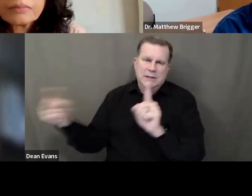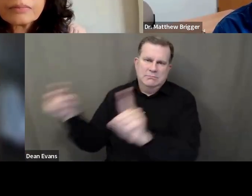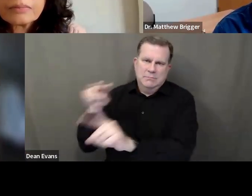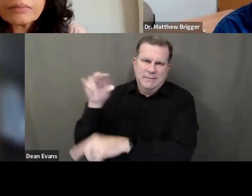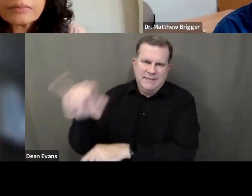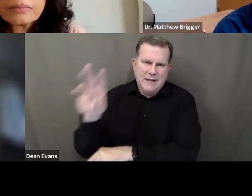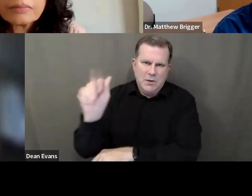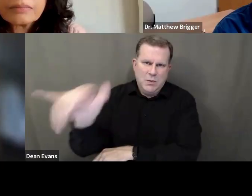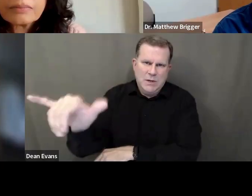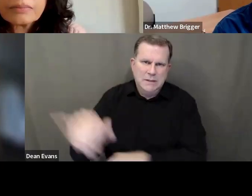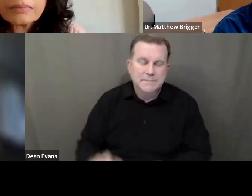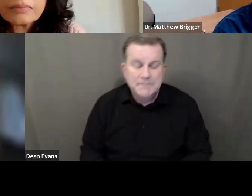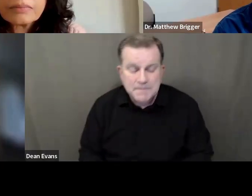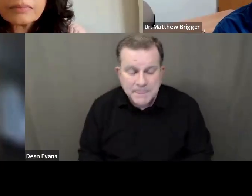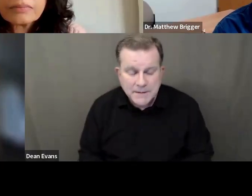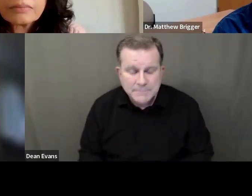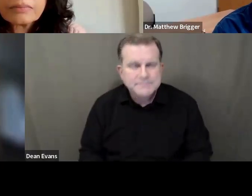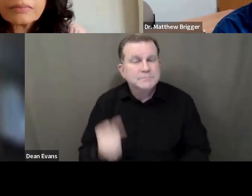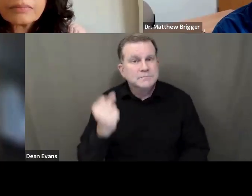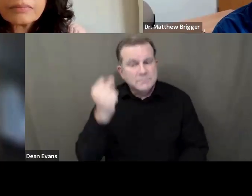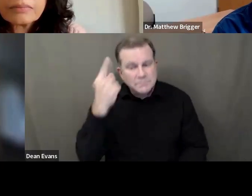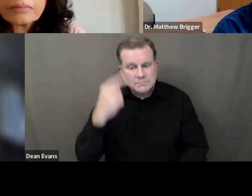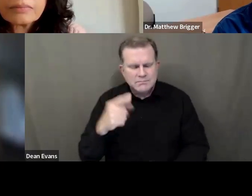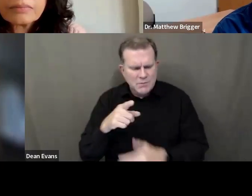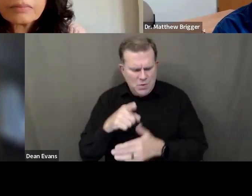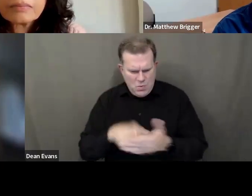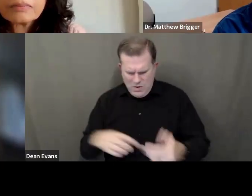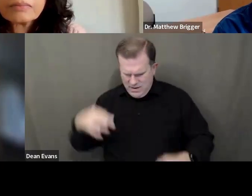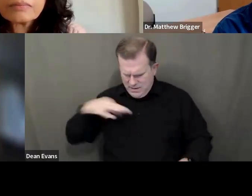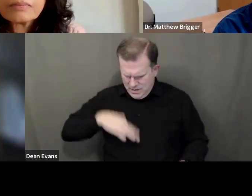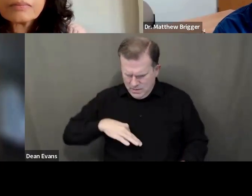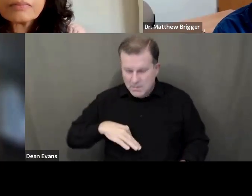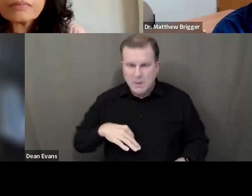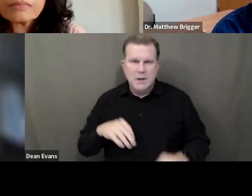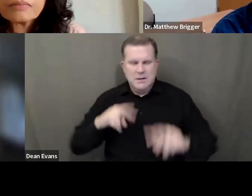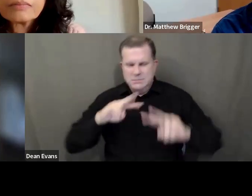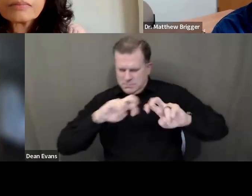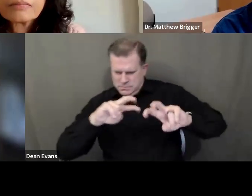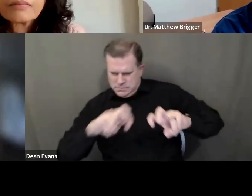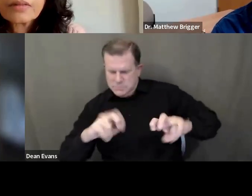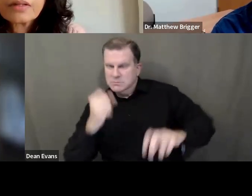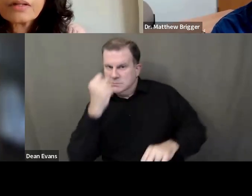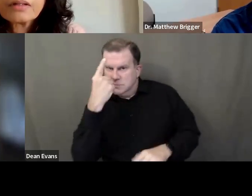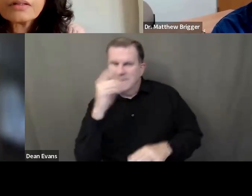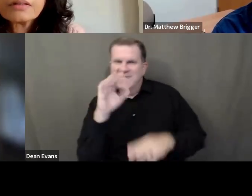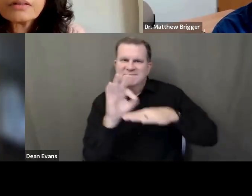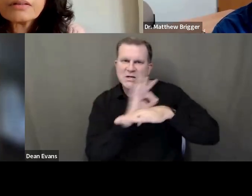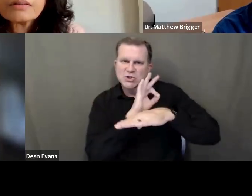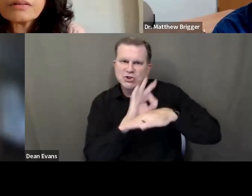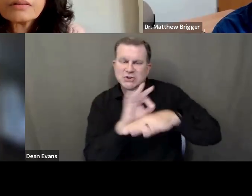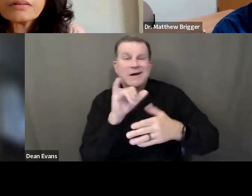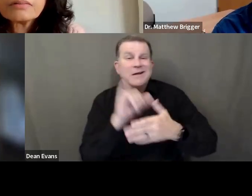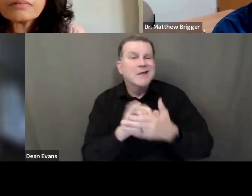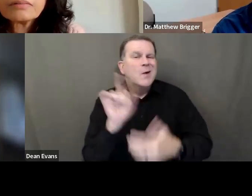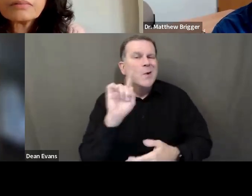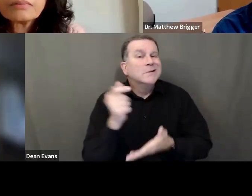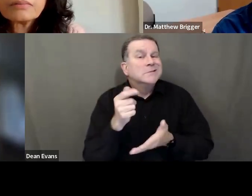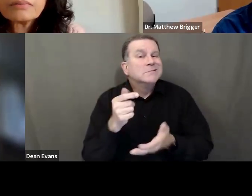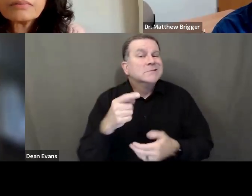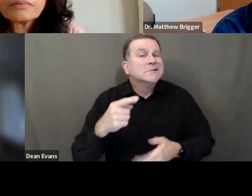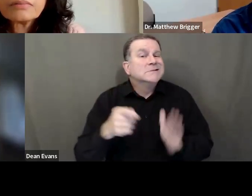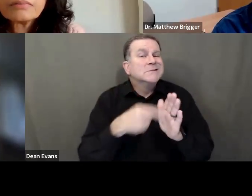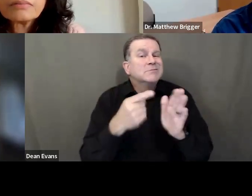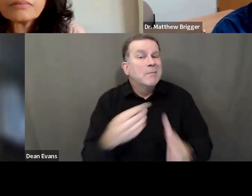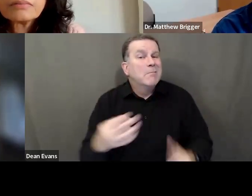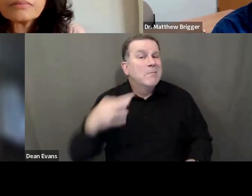In order to get to the point of knowing what's going to help, we need to know function. And so that's where the scope sometimes can be helpful. Even if a